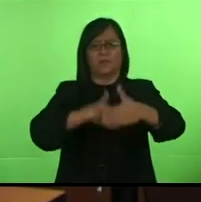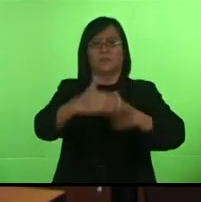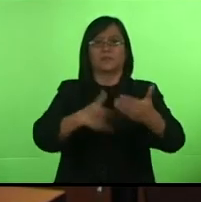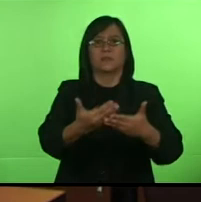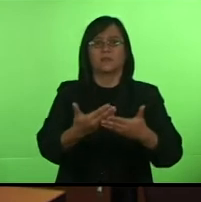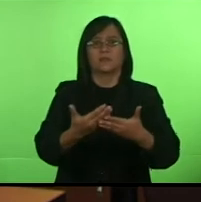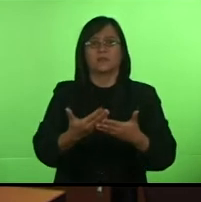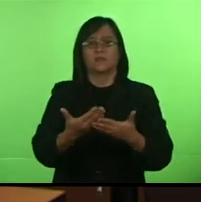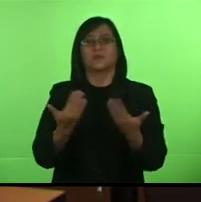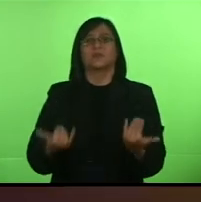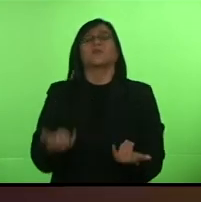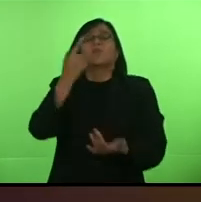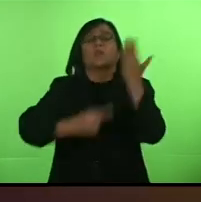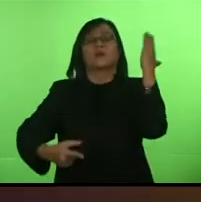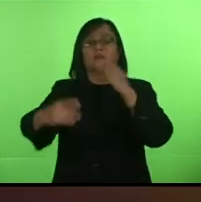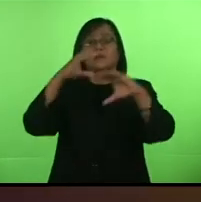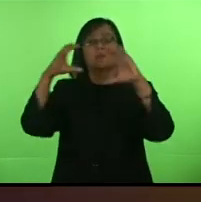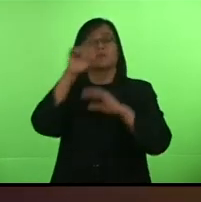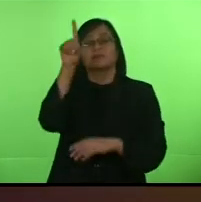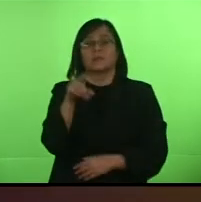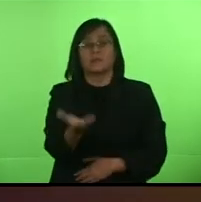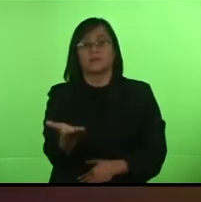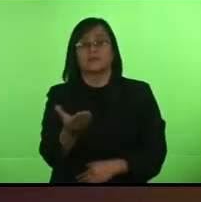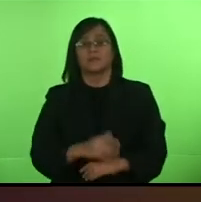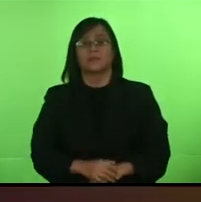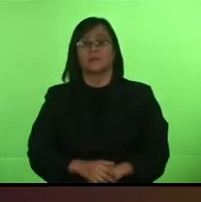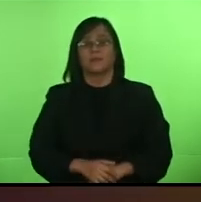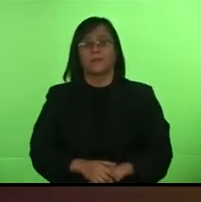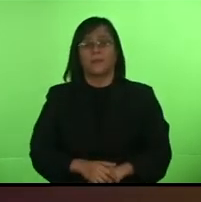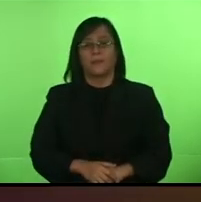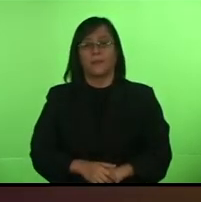is. So, what is communication? All right?